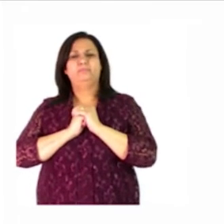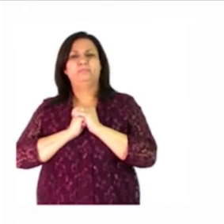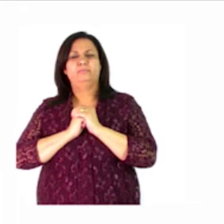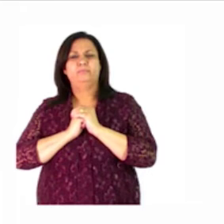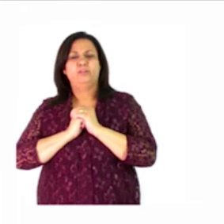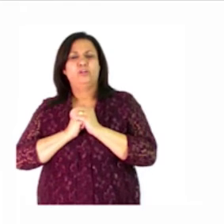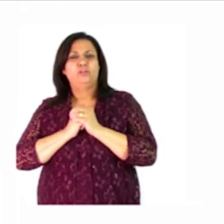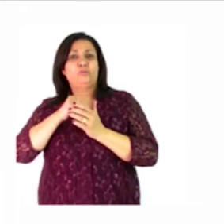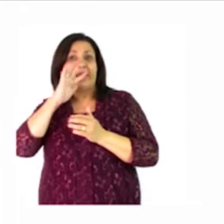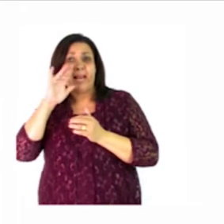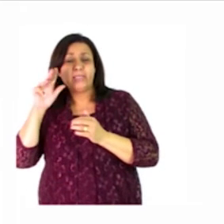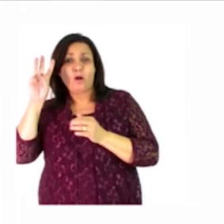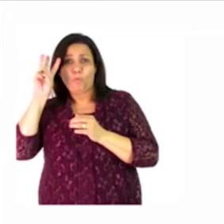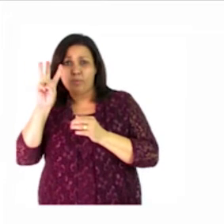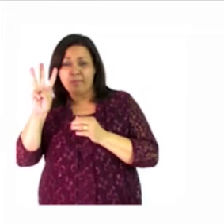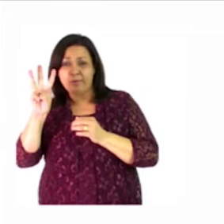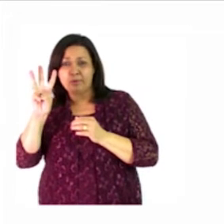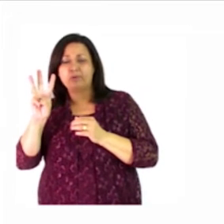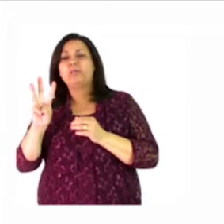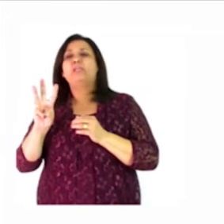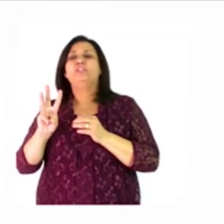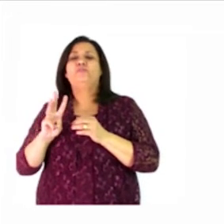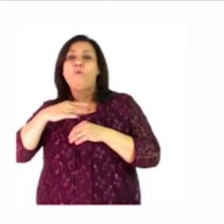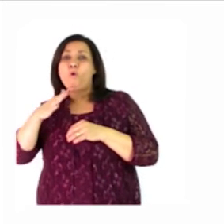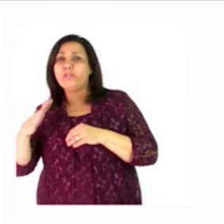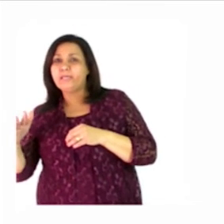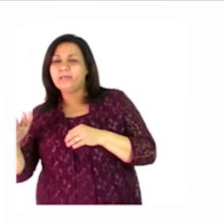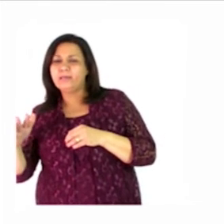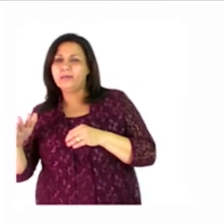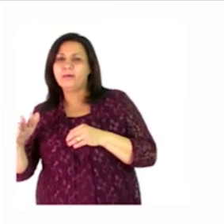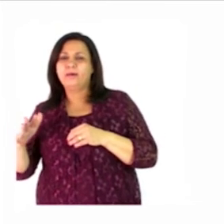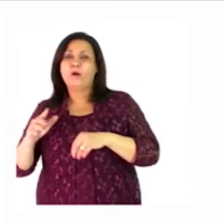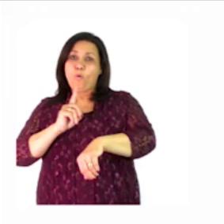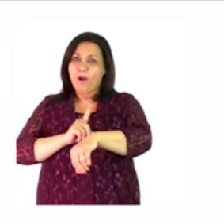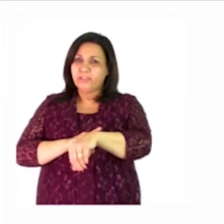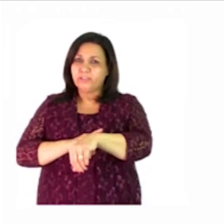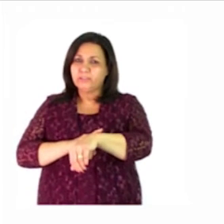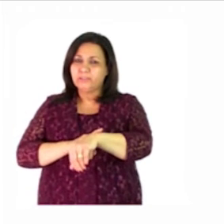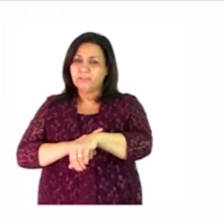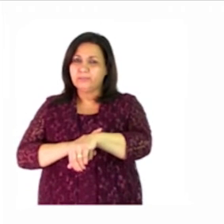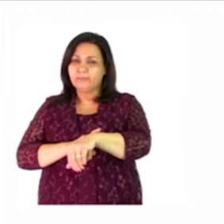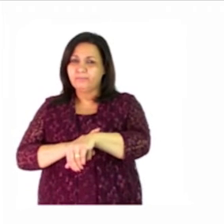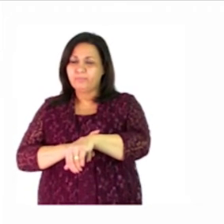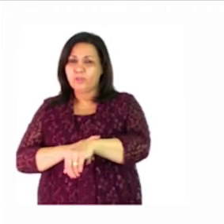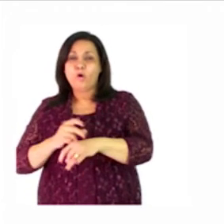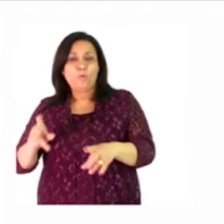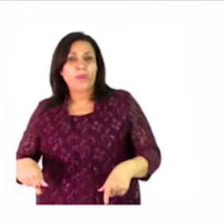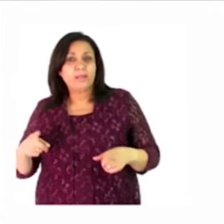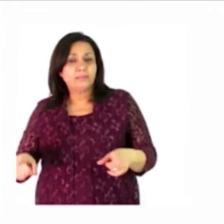letter W stands for water, watch,